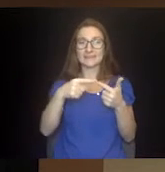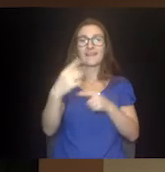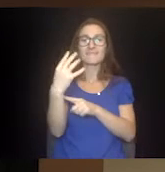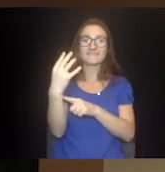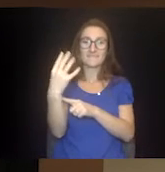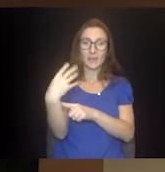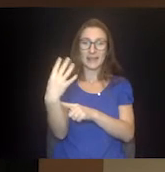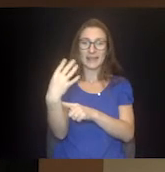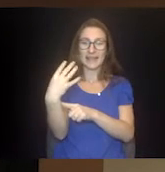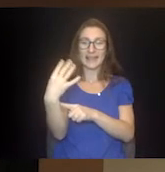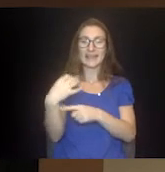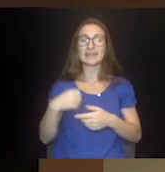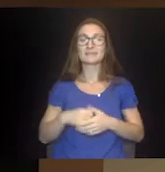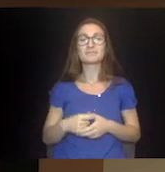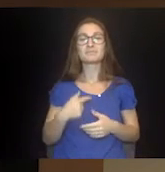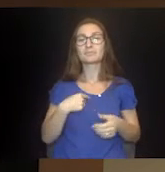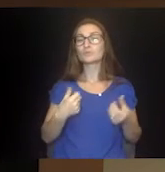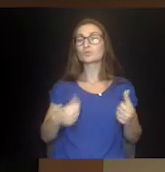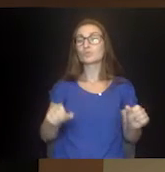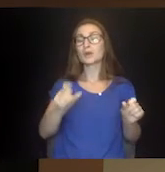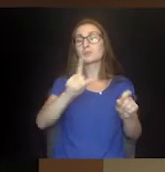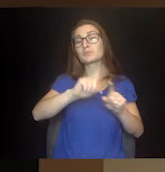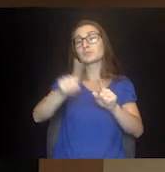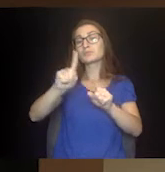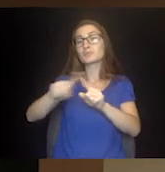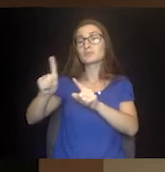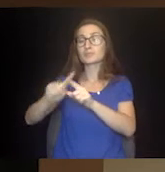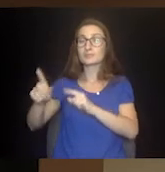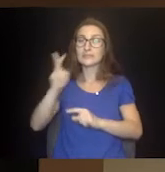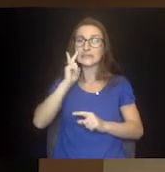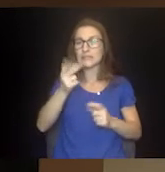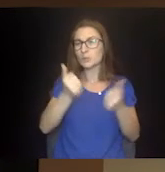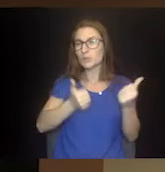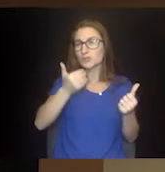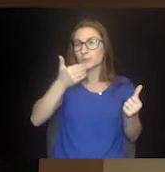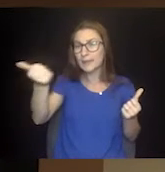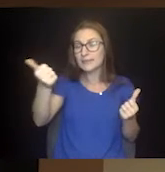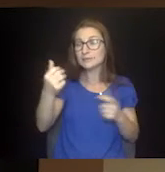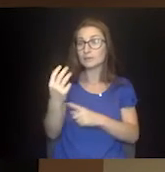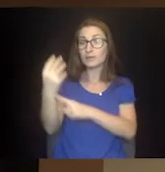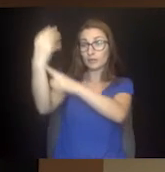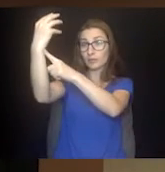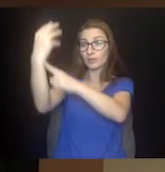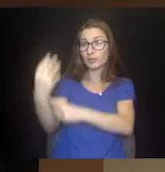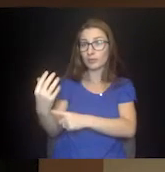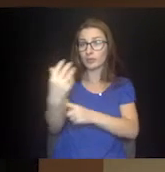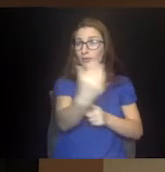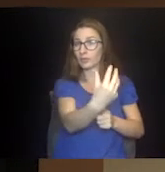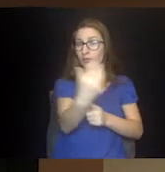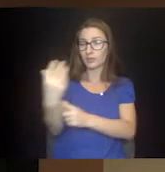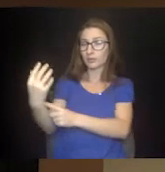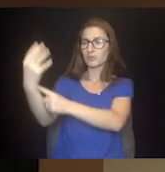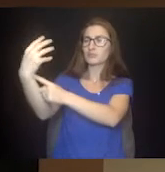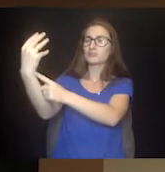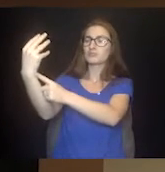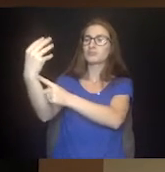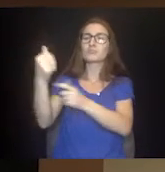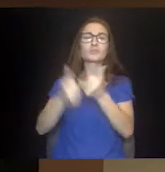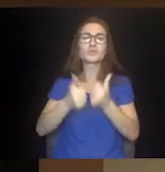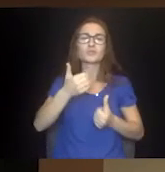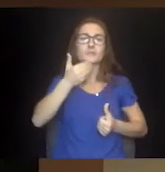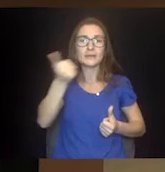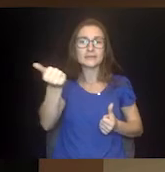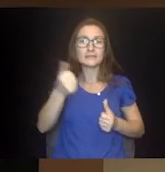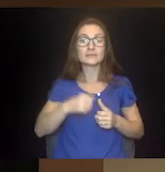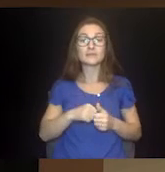then the next step would be filming it. I try doing it a couple different ways, seeing which way work, which camera angle, all that type